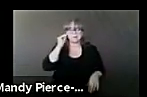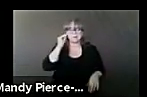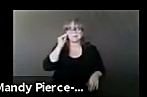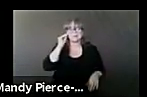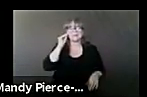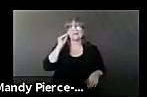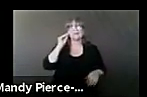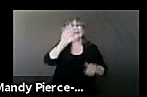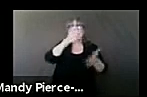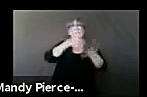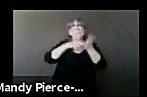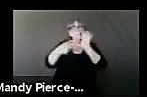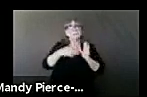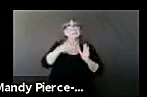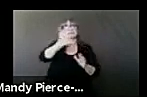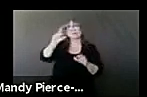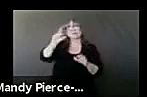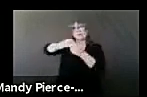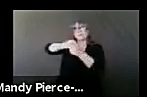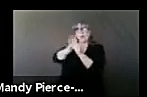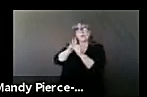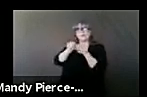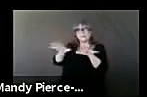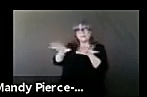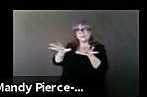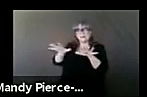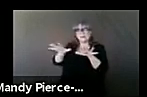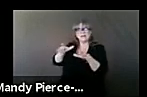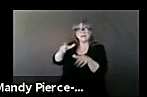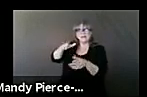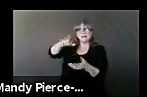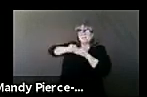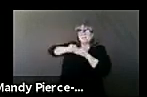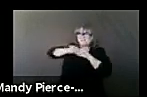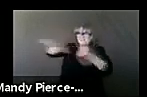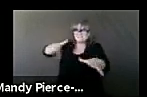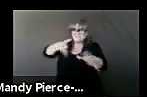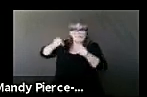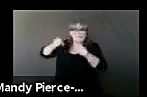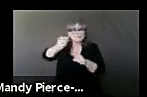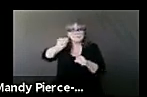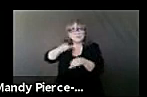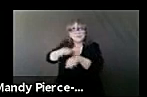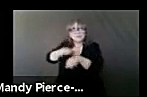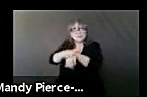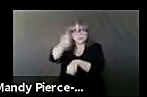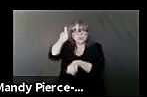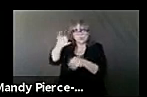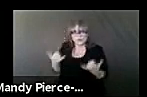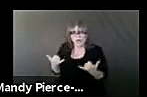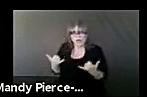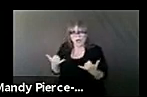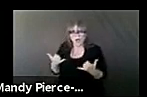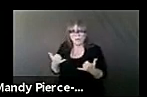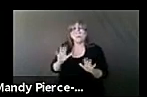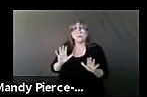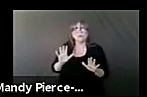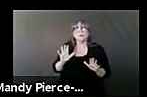ago. Without your sacrifices, we would have seen exponential growth in the number of cases in Colorado. Next slide.